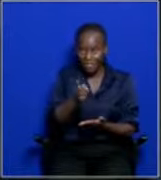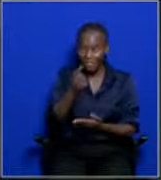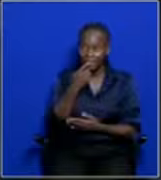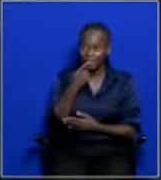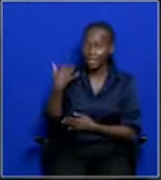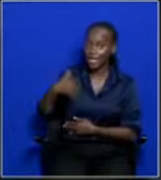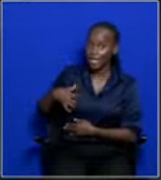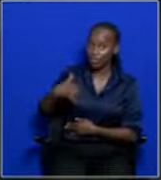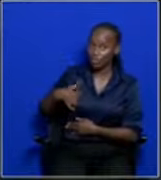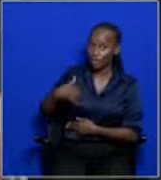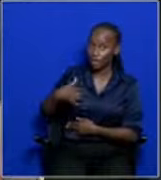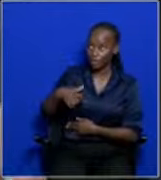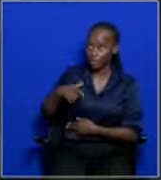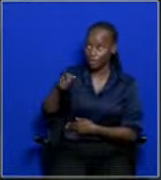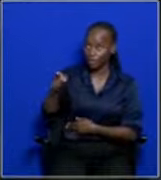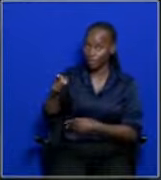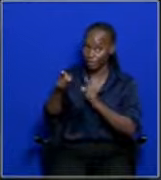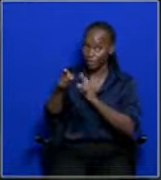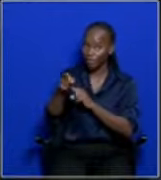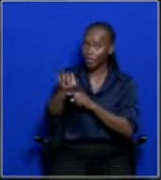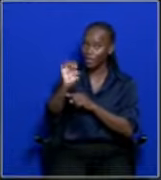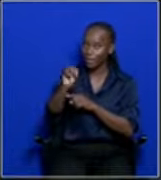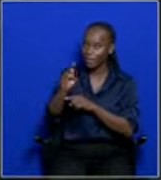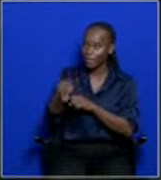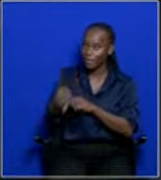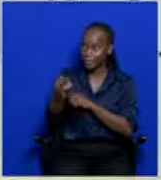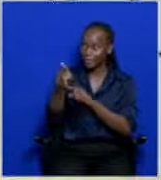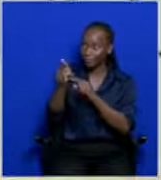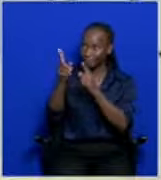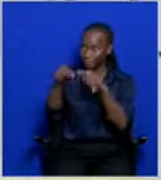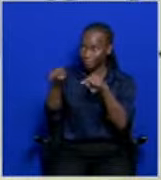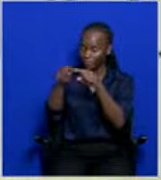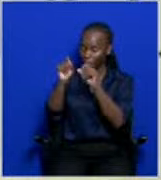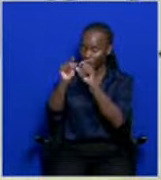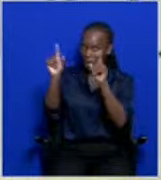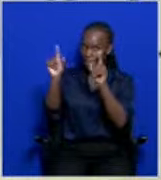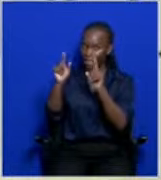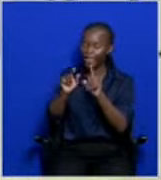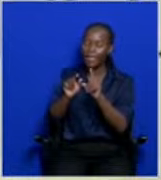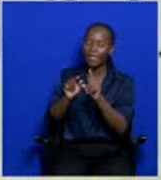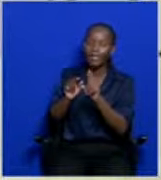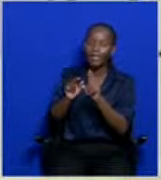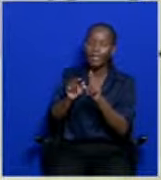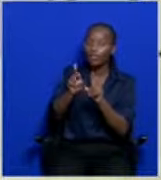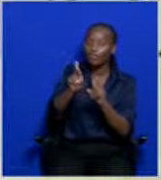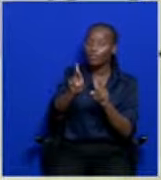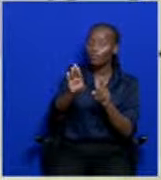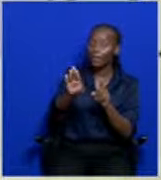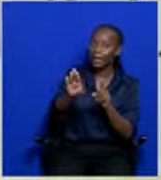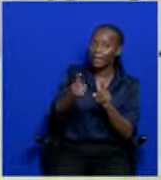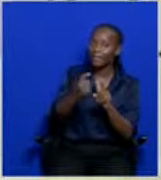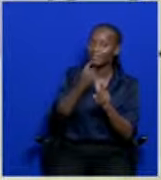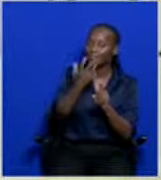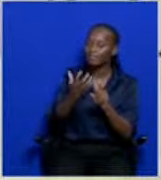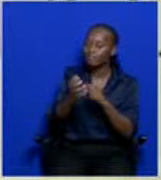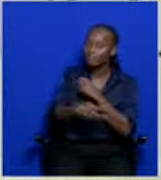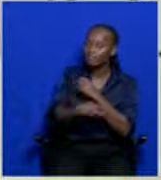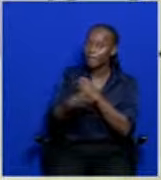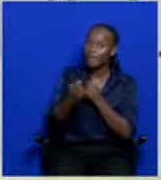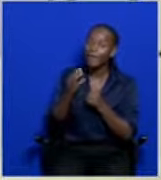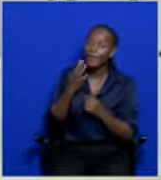became aware of the Rosebank incident itself. And I thought if you actually look